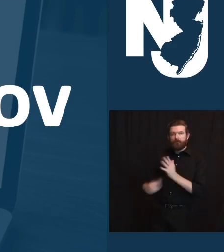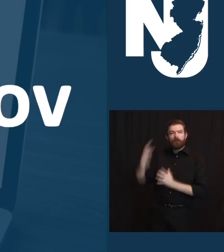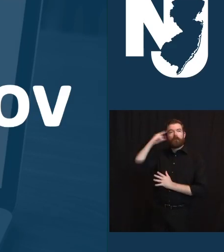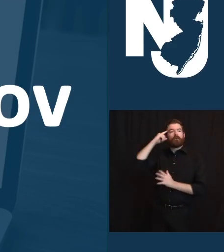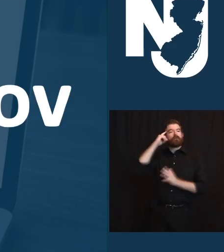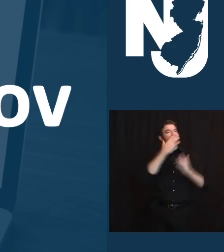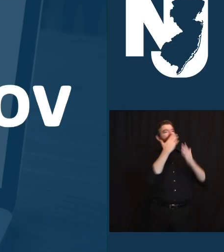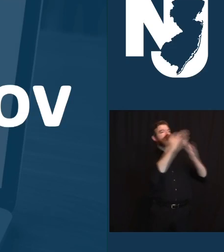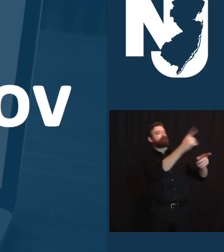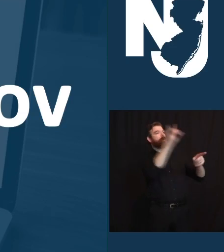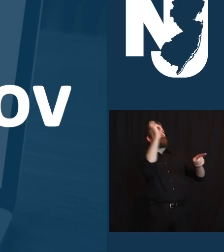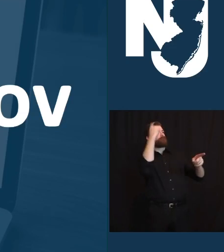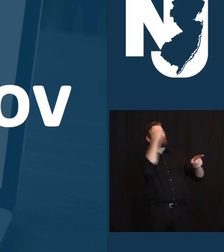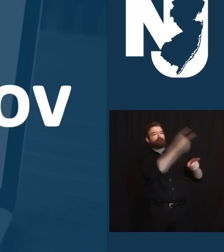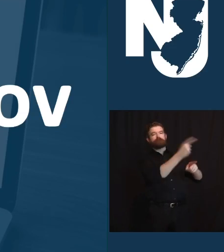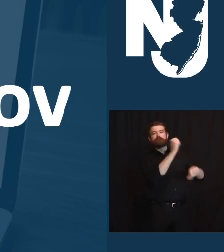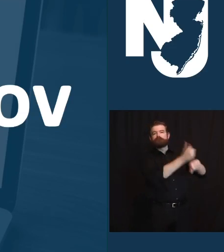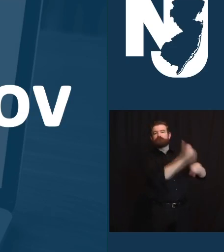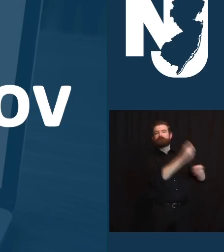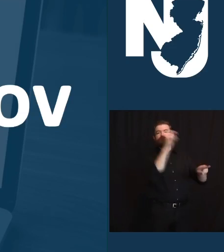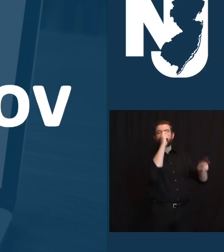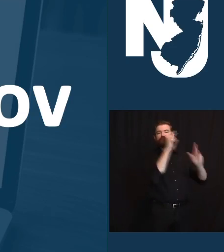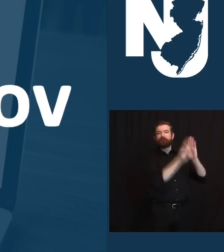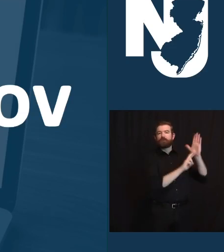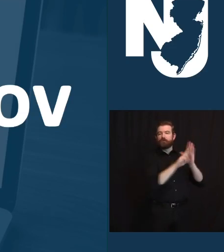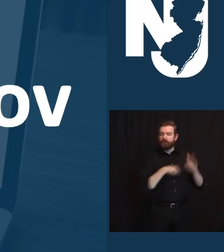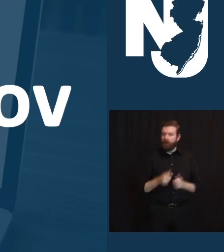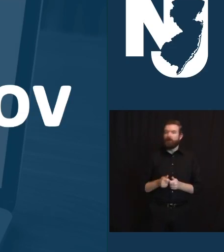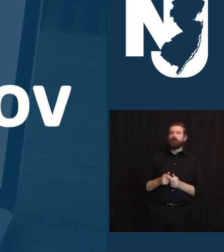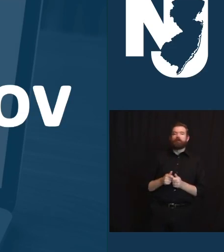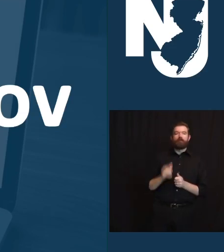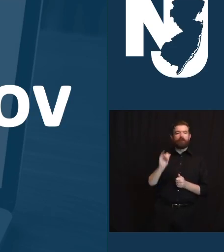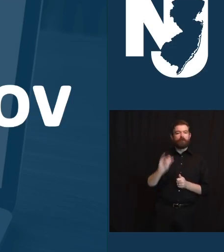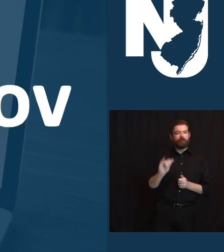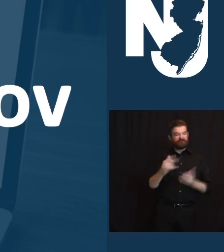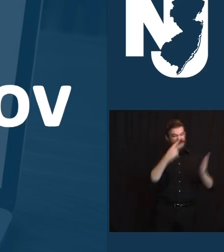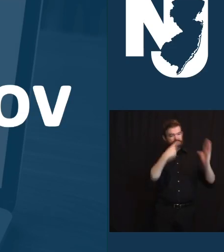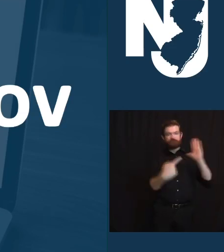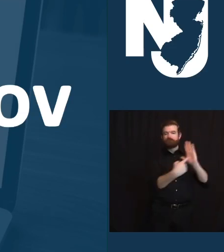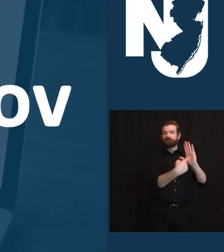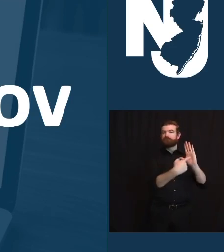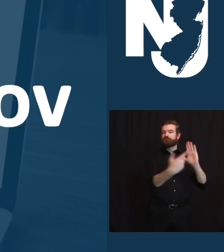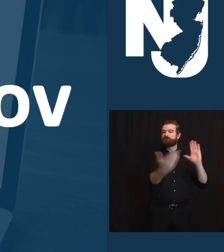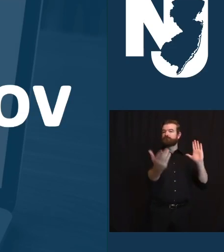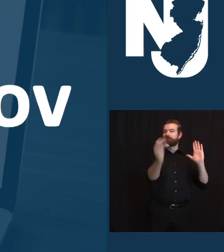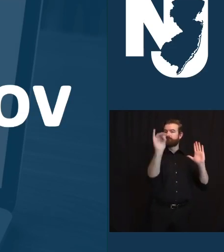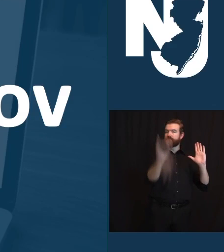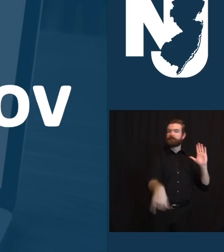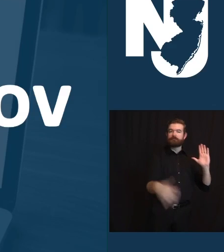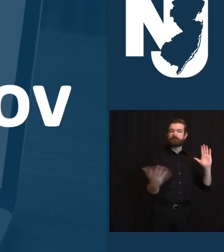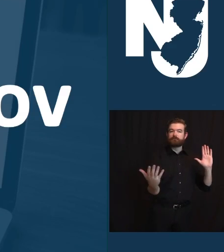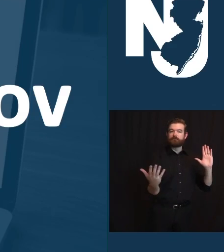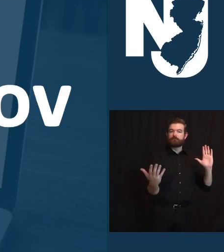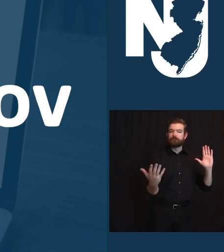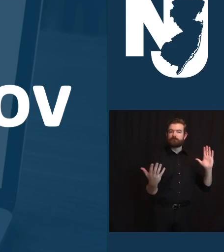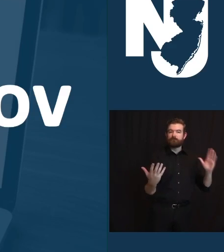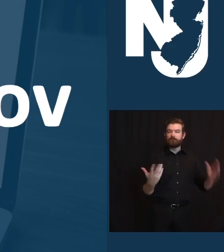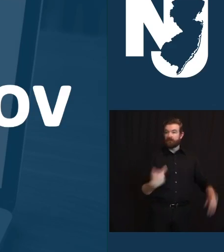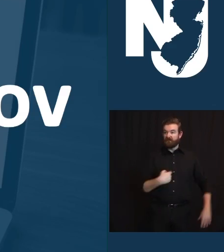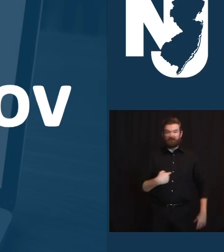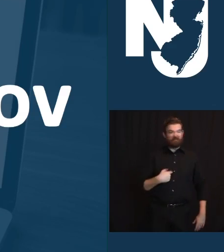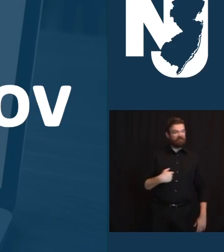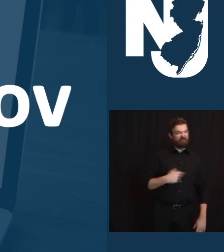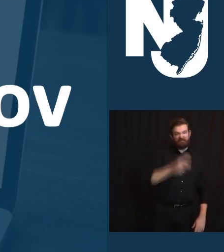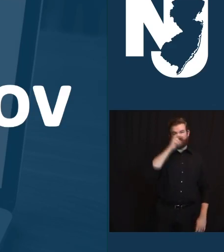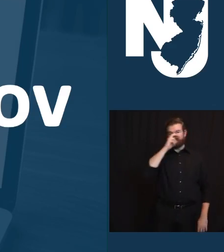safety of everyone. My God, that is it in a nutshell. This isn't about any single one of us. It's about all of us, and don't have to go through